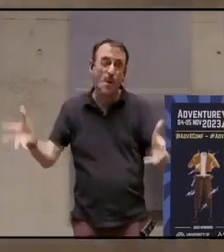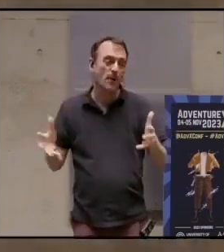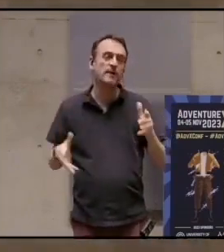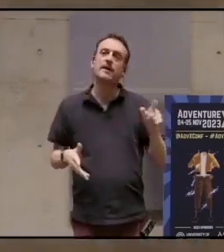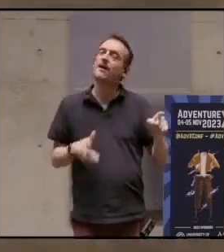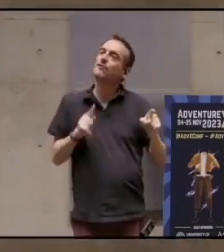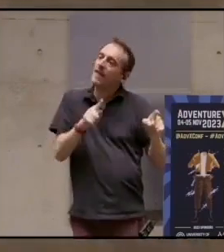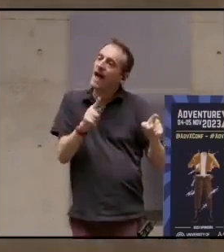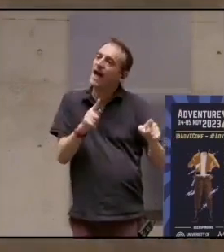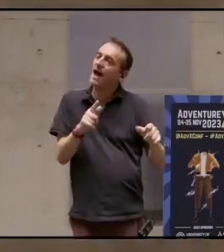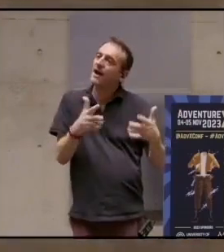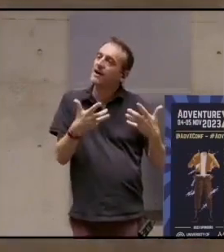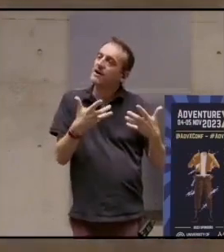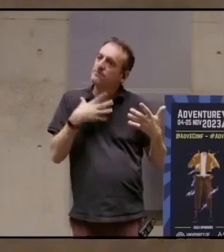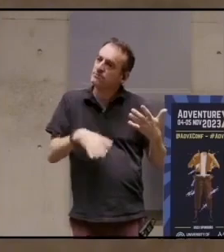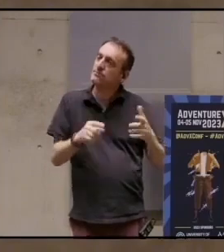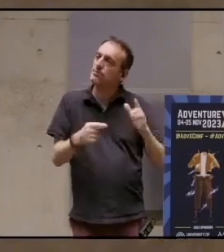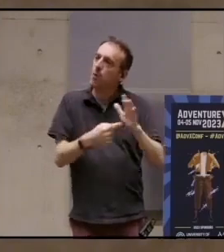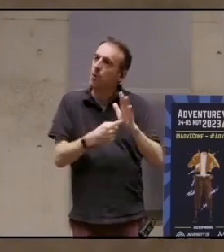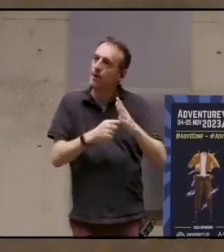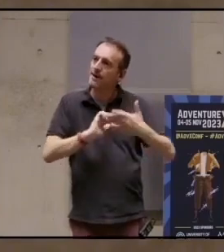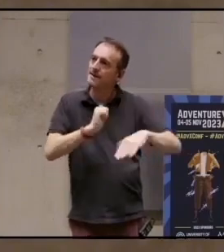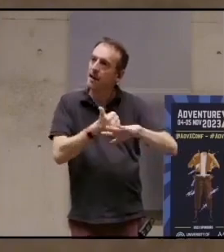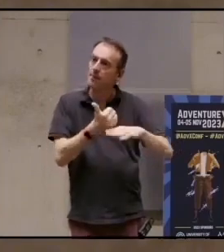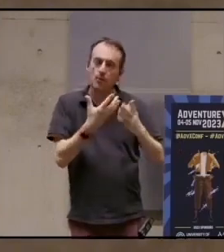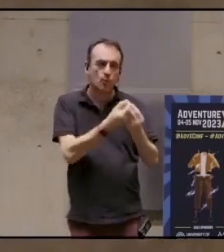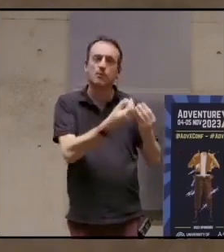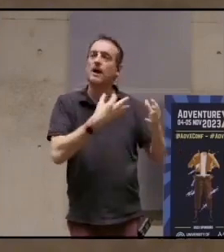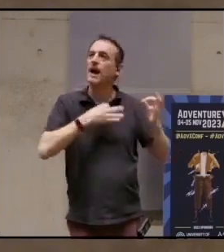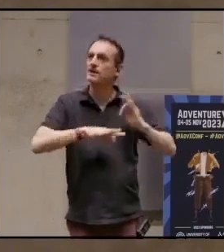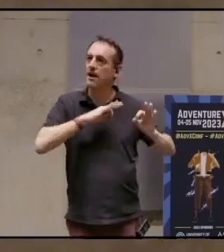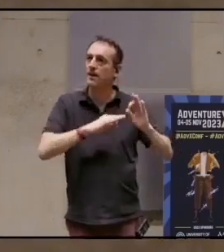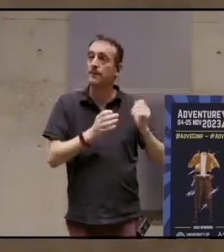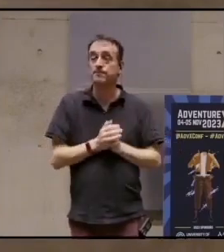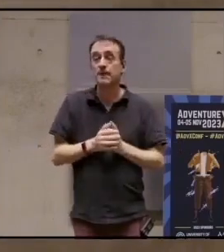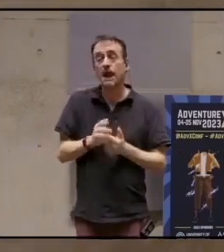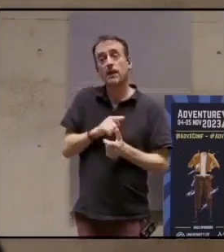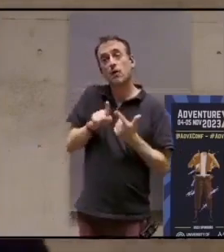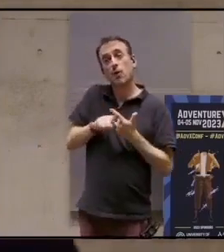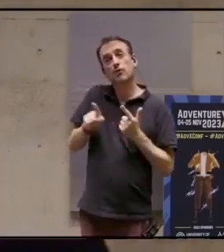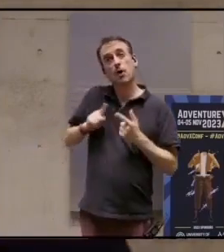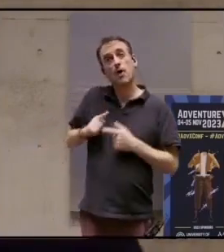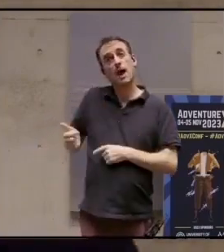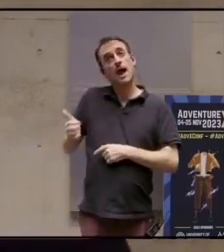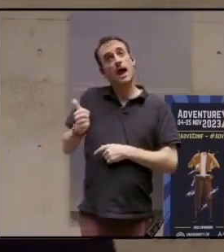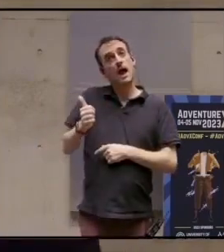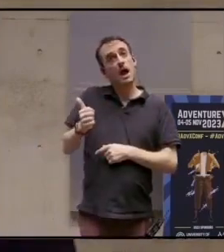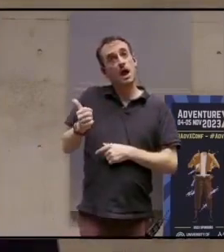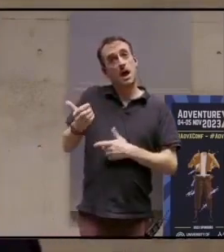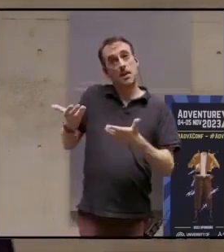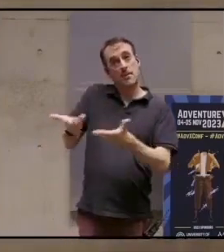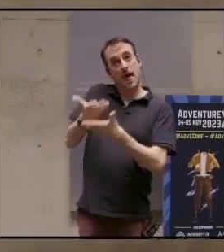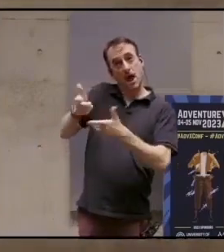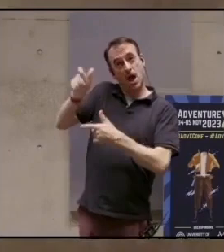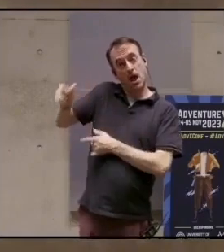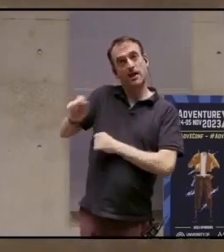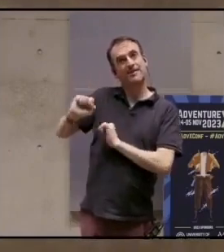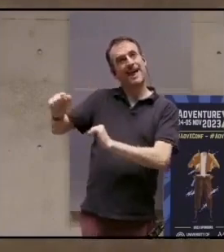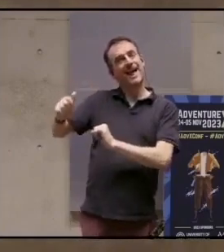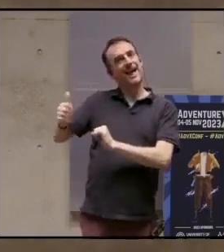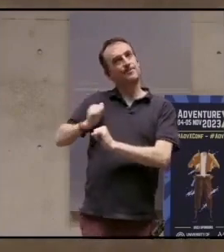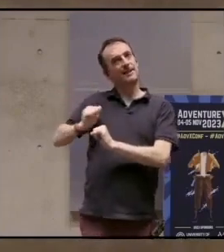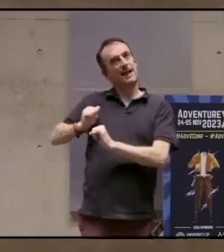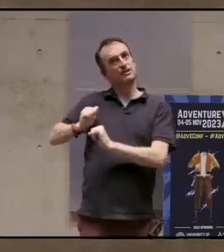whole project. Similarly, if there's expectations that the player might have about the genre, you